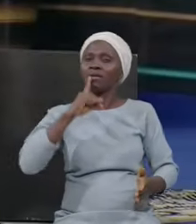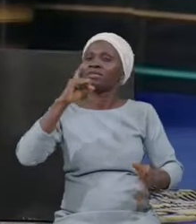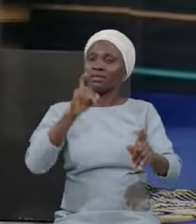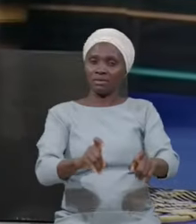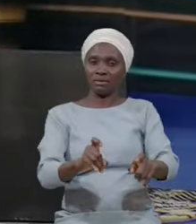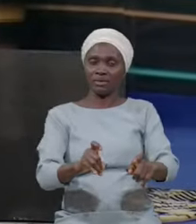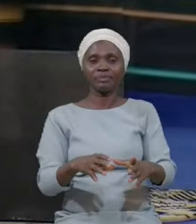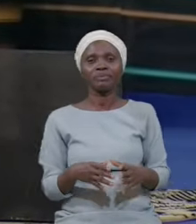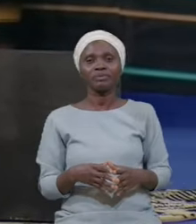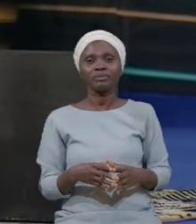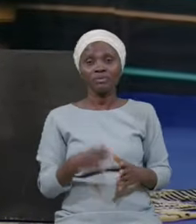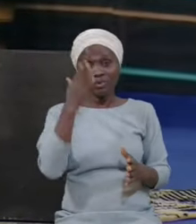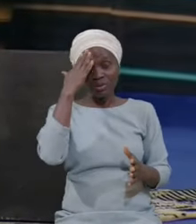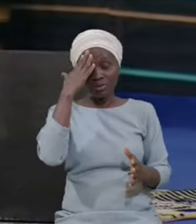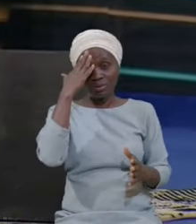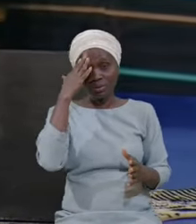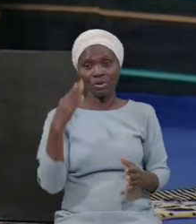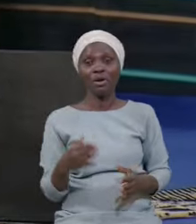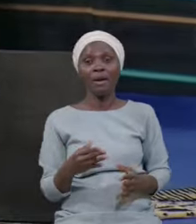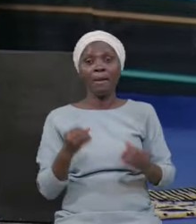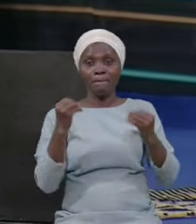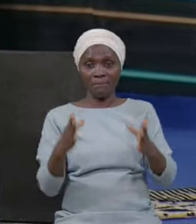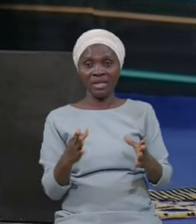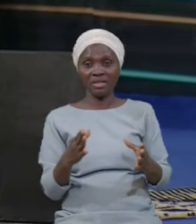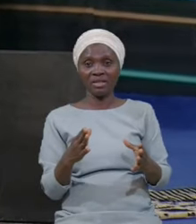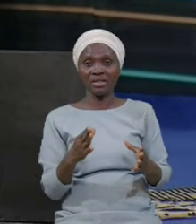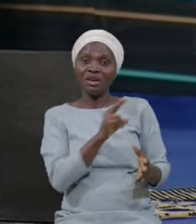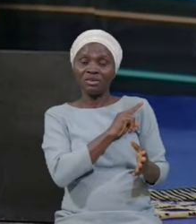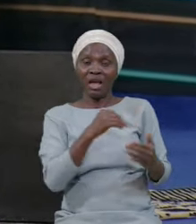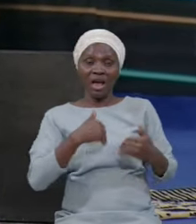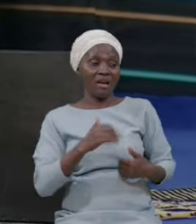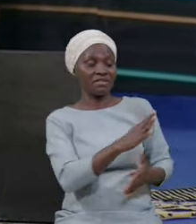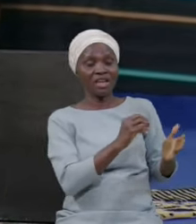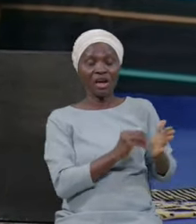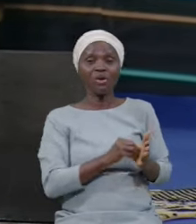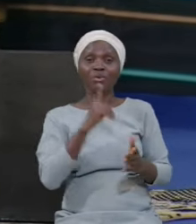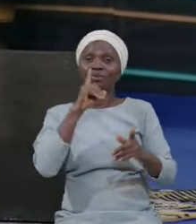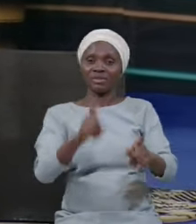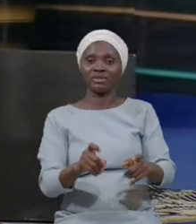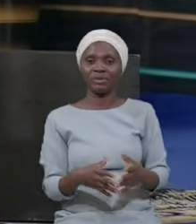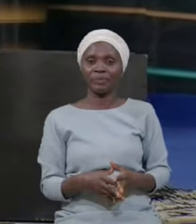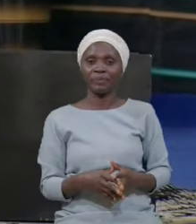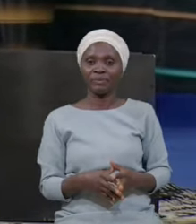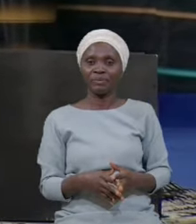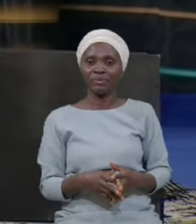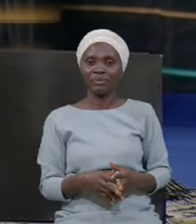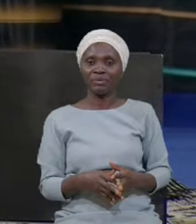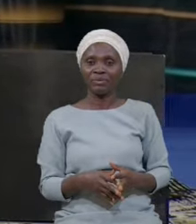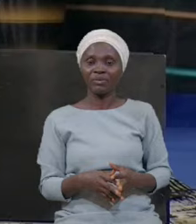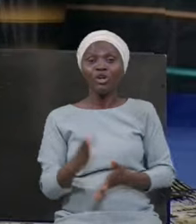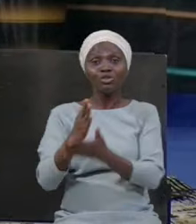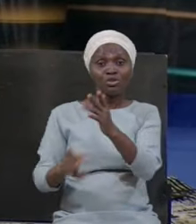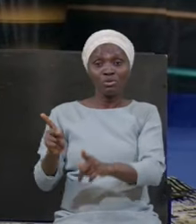they have their own decree. And they say their decree, although it's an evil decree to throw a man into